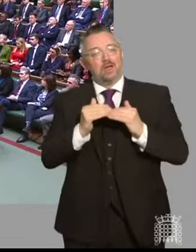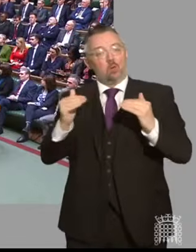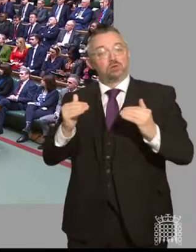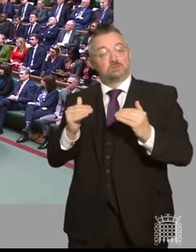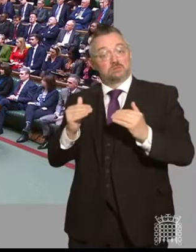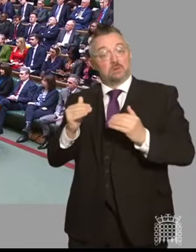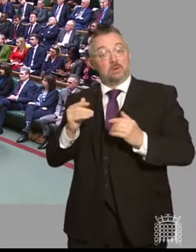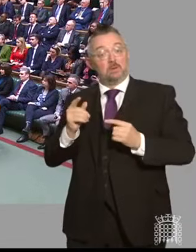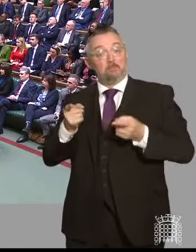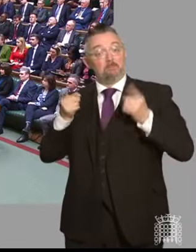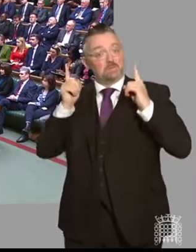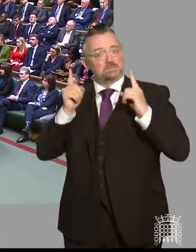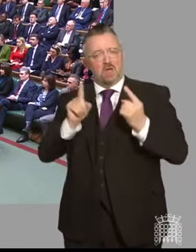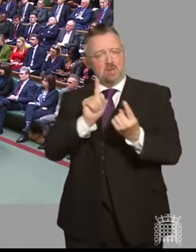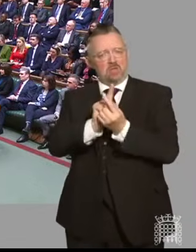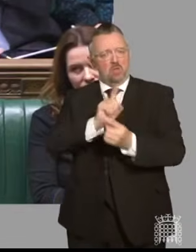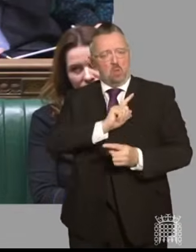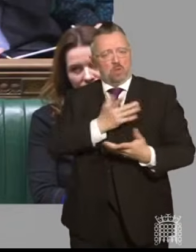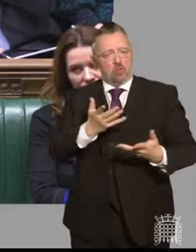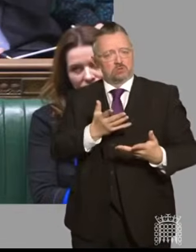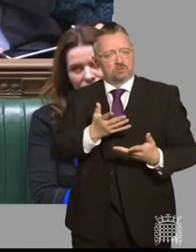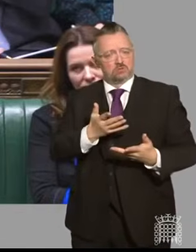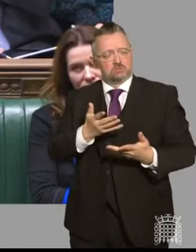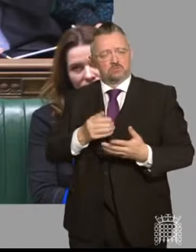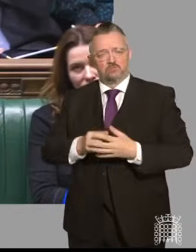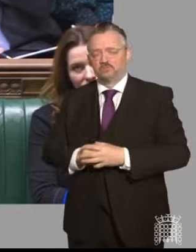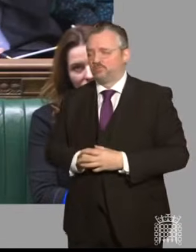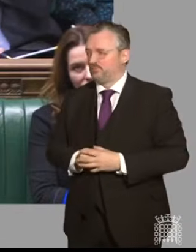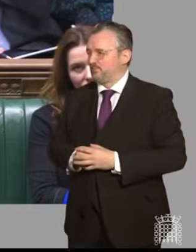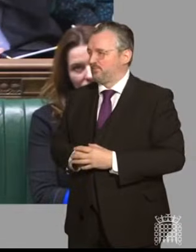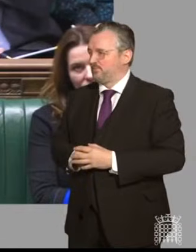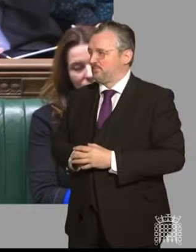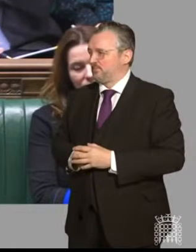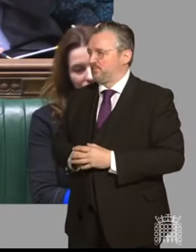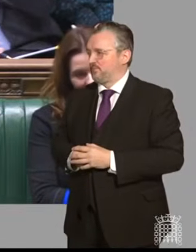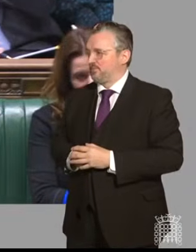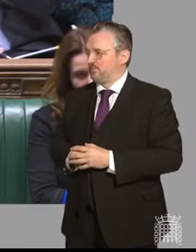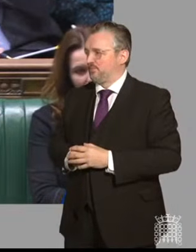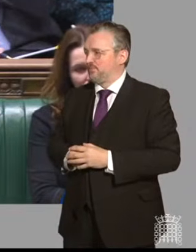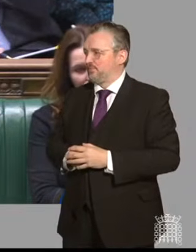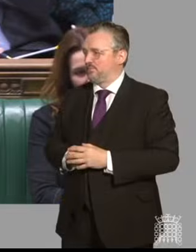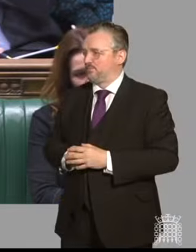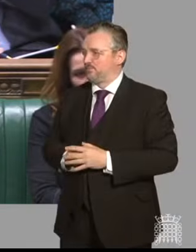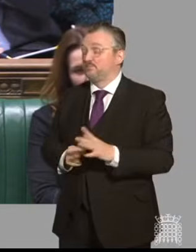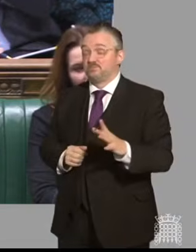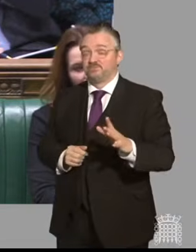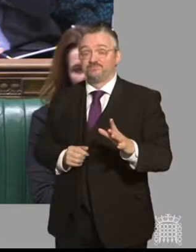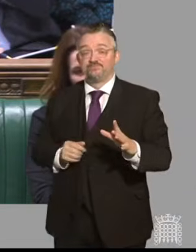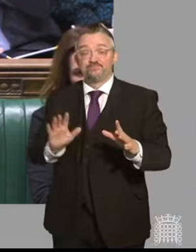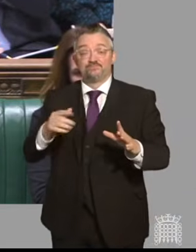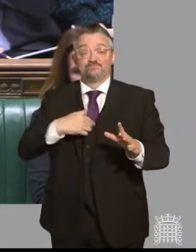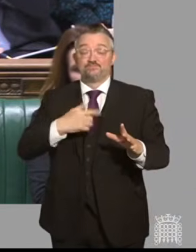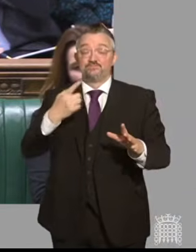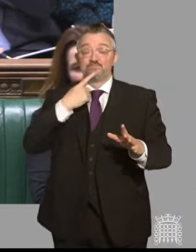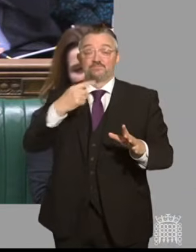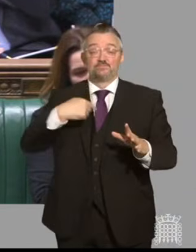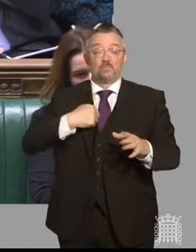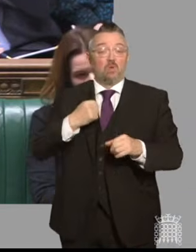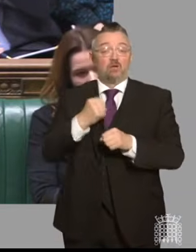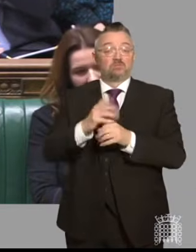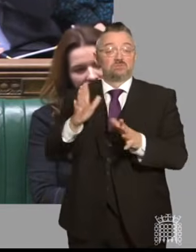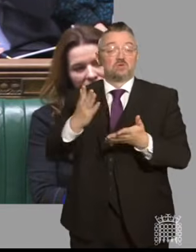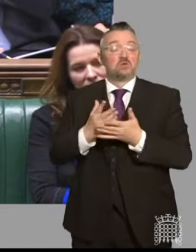Well, Mr. Speaker, as I've always said, first of all, this government has a proud track record of supporting those in the